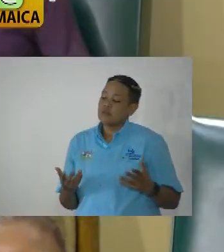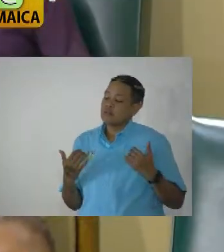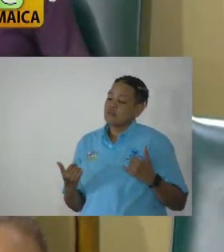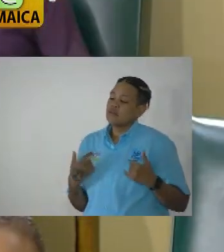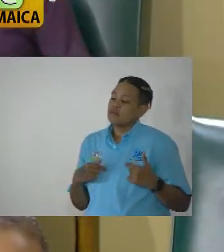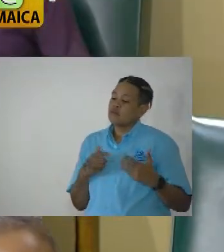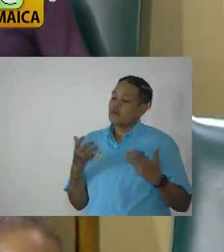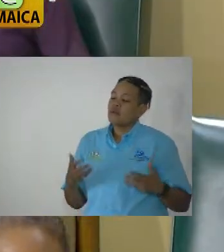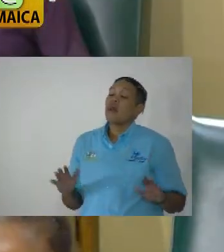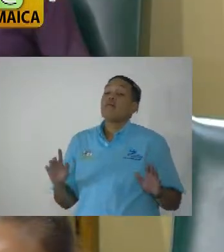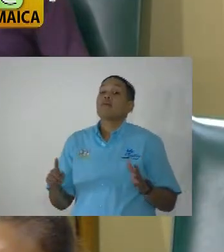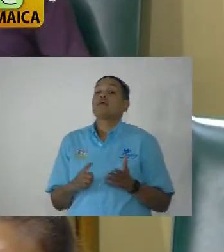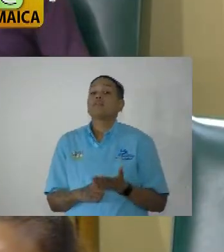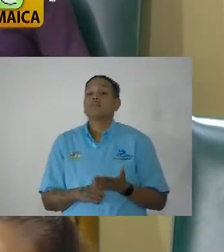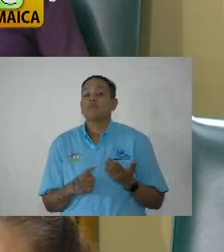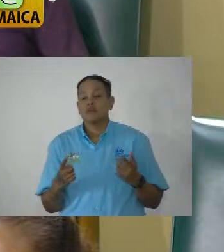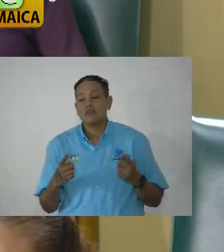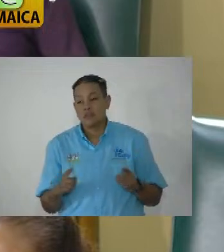we have concluded the debate,